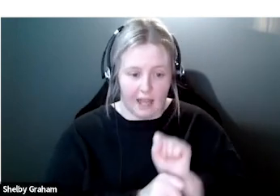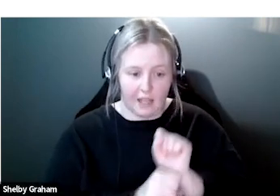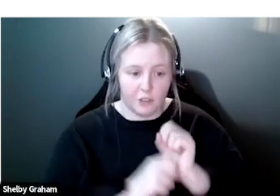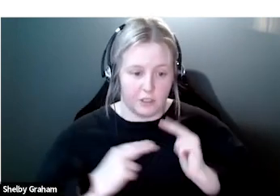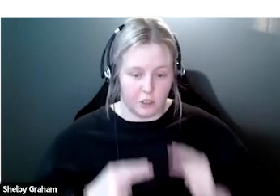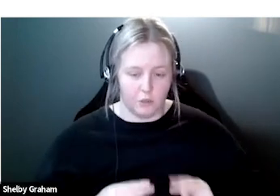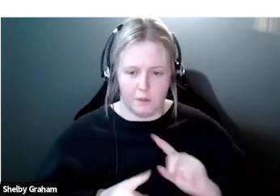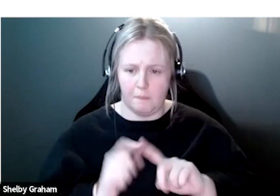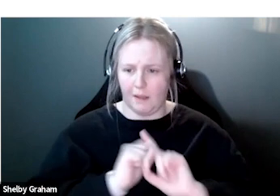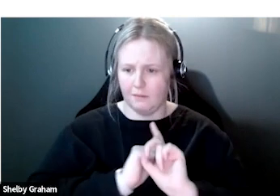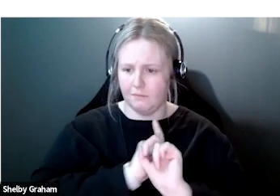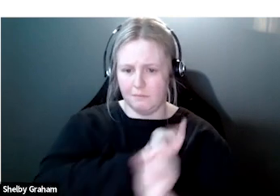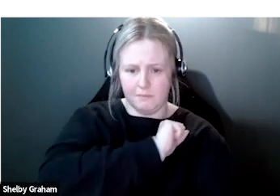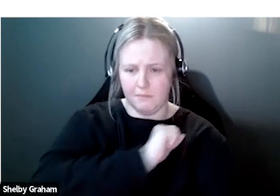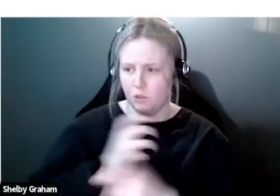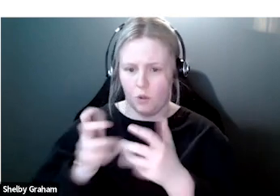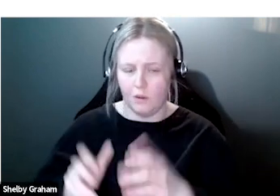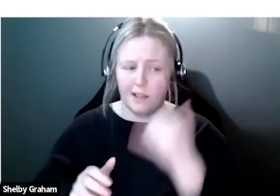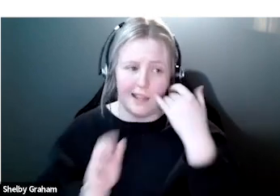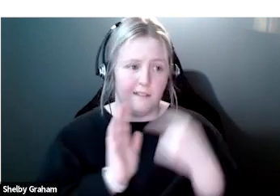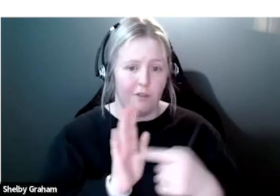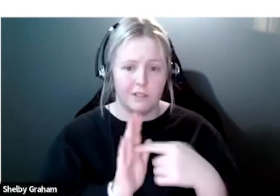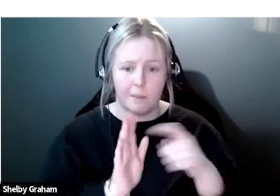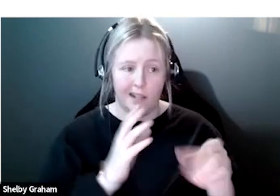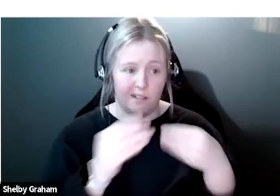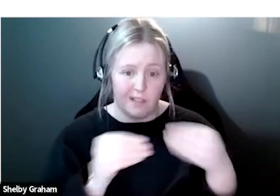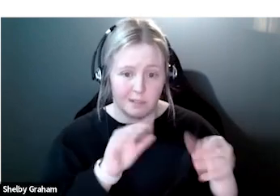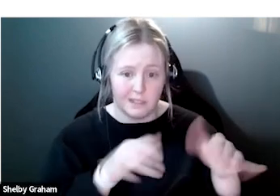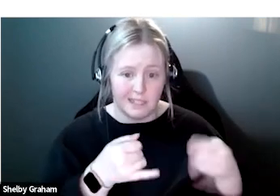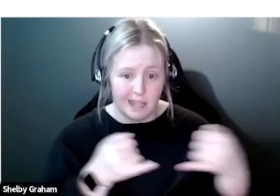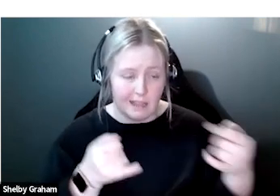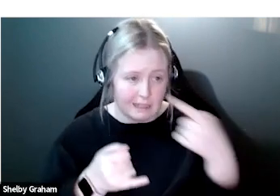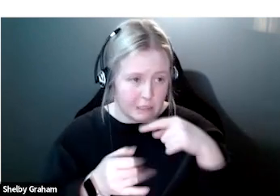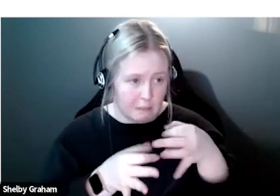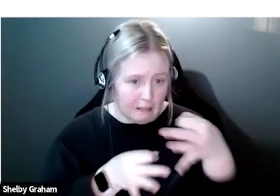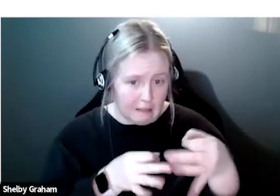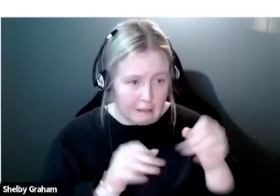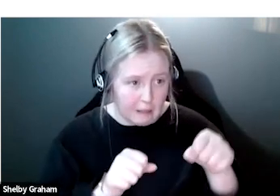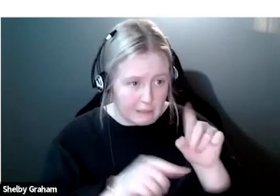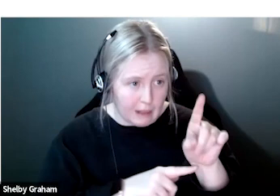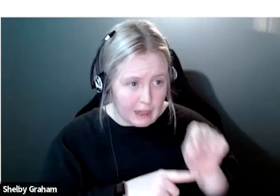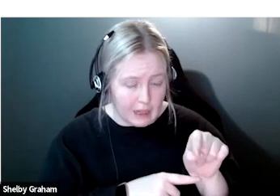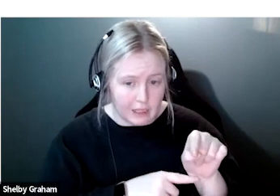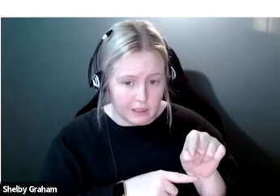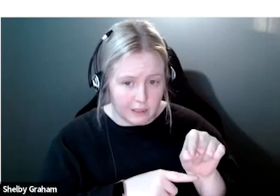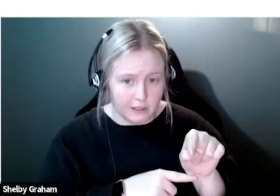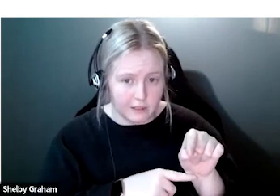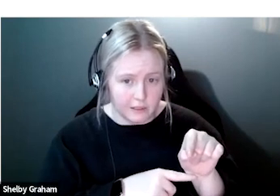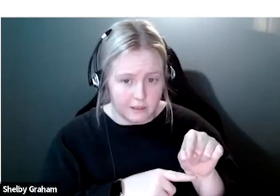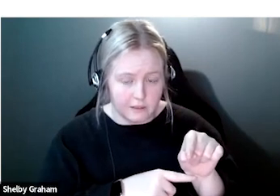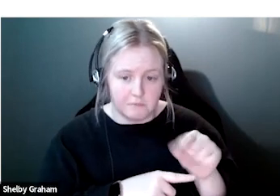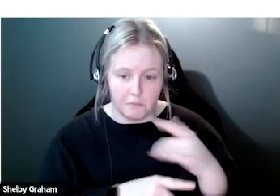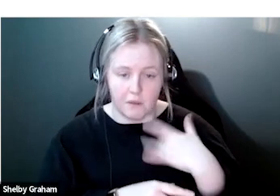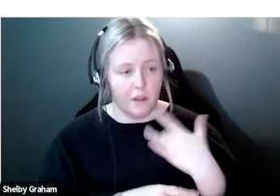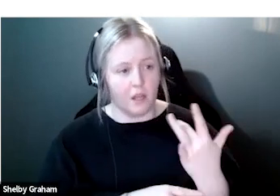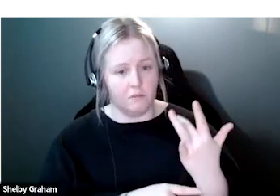If I'm needing some flexibility on a deadline, and it's at all possible, receiving compassion